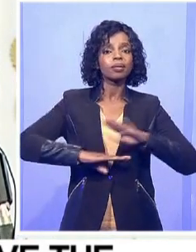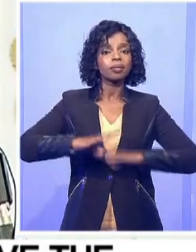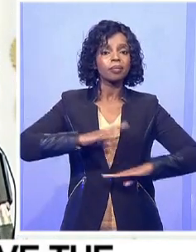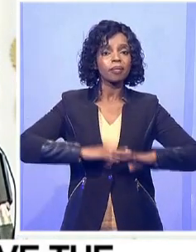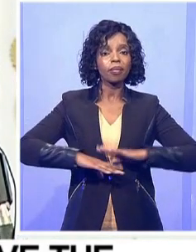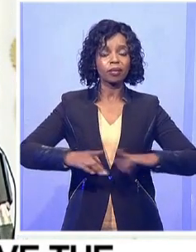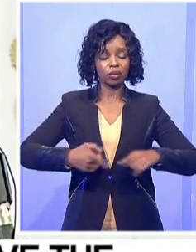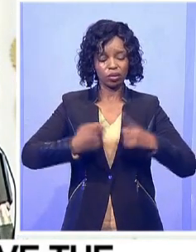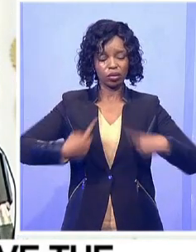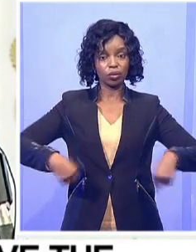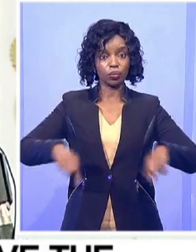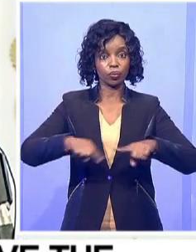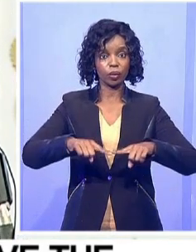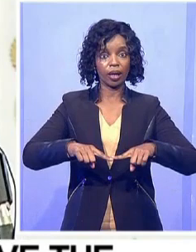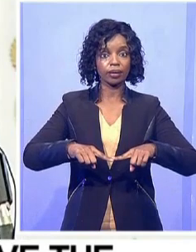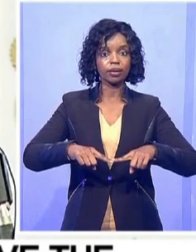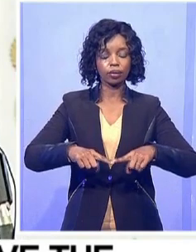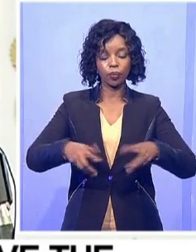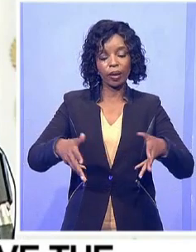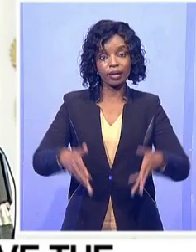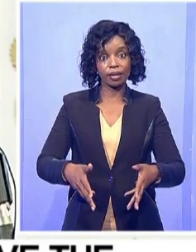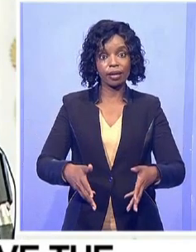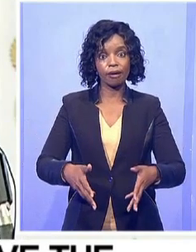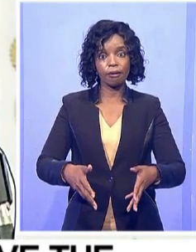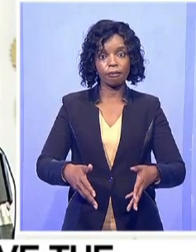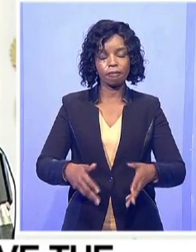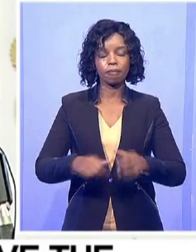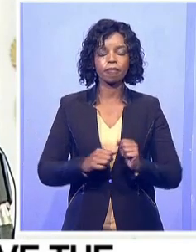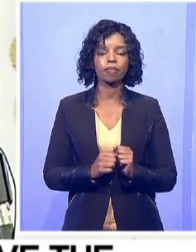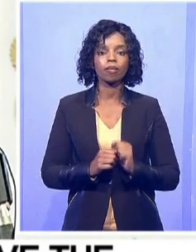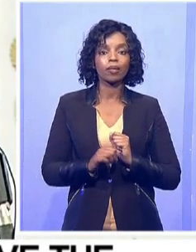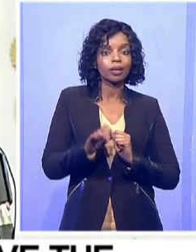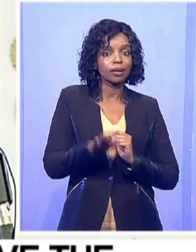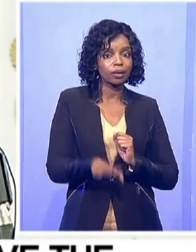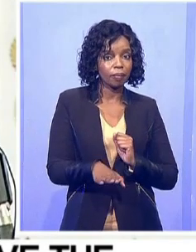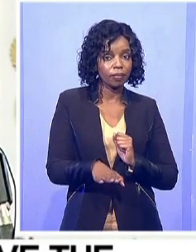brick by brick, step by step.